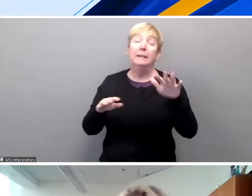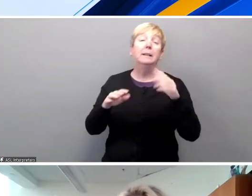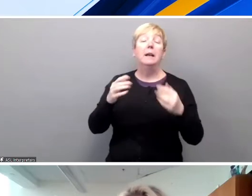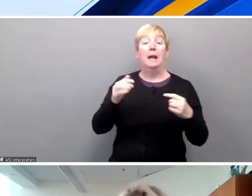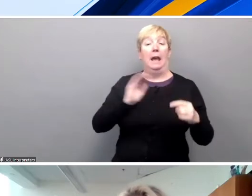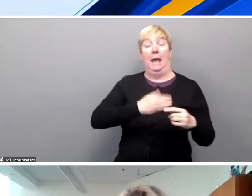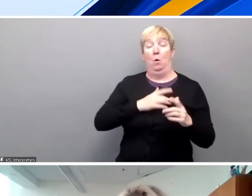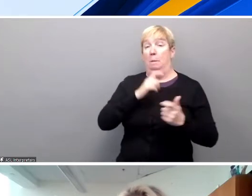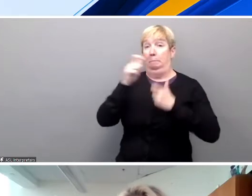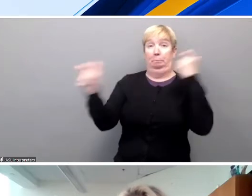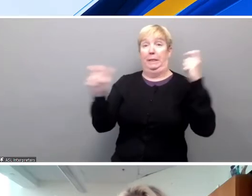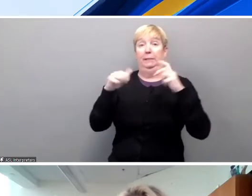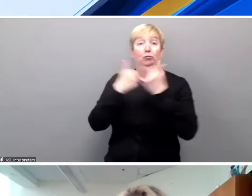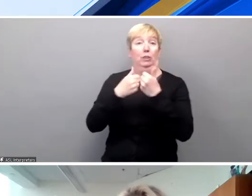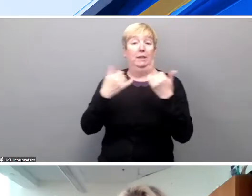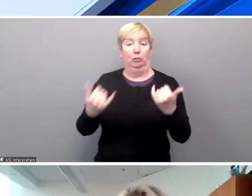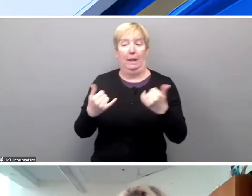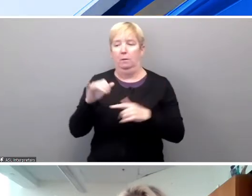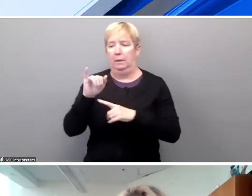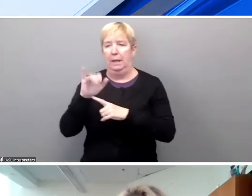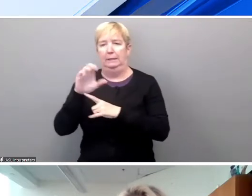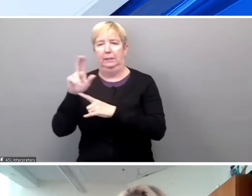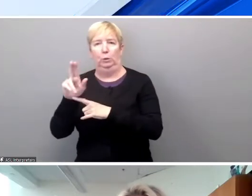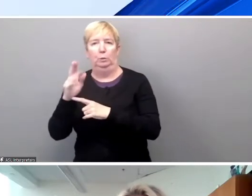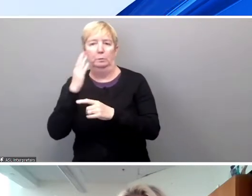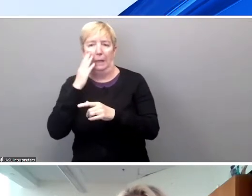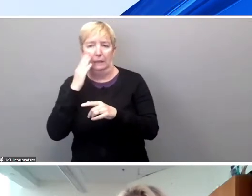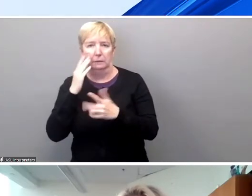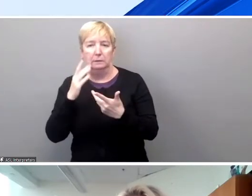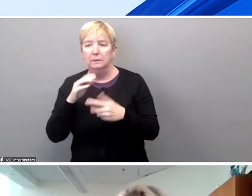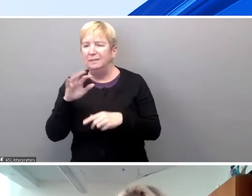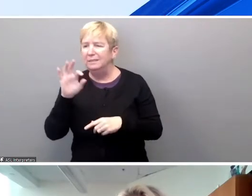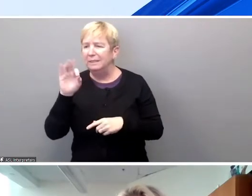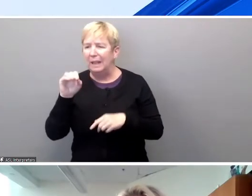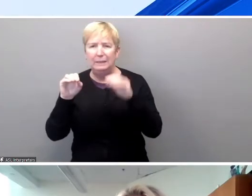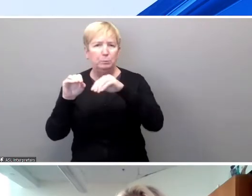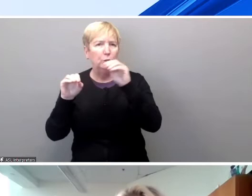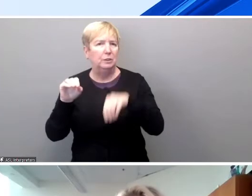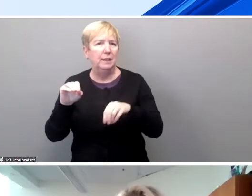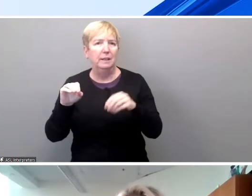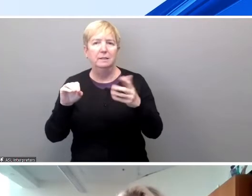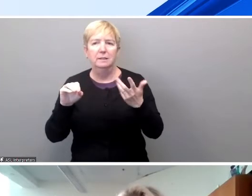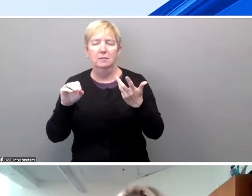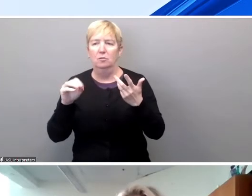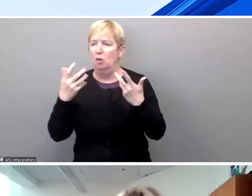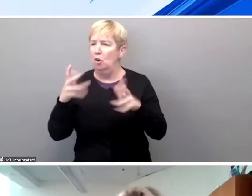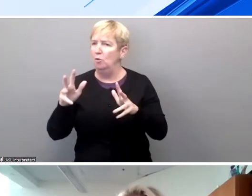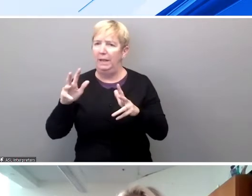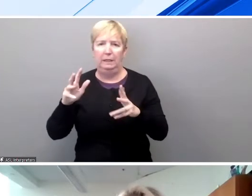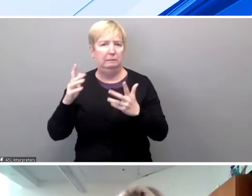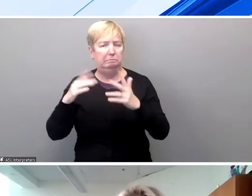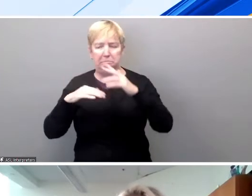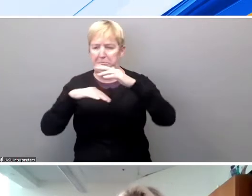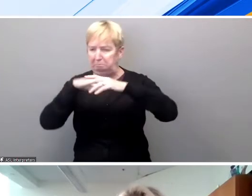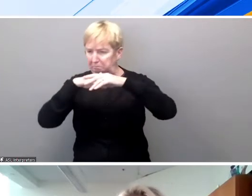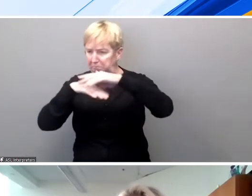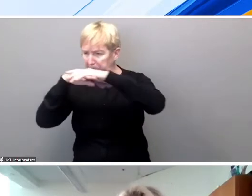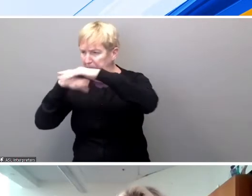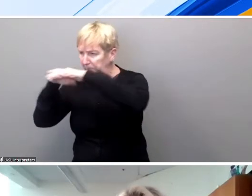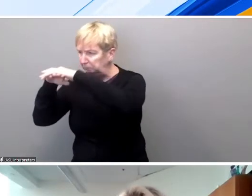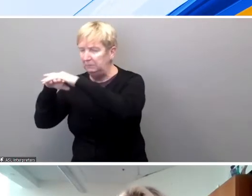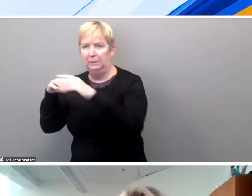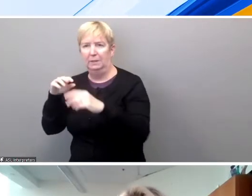And about 90% of the state's ICU beds are in crisis standards of care hospitals where